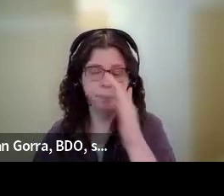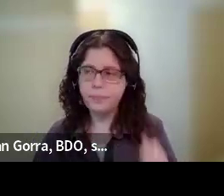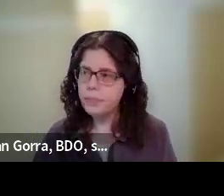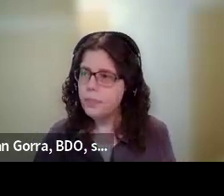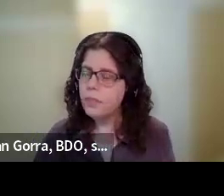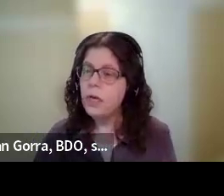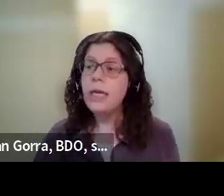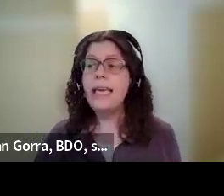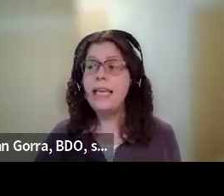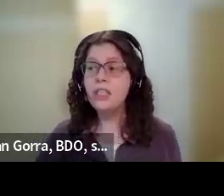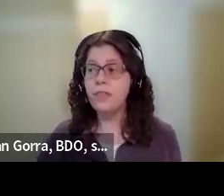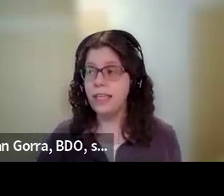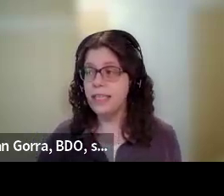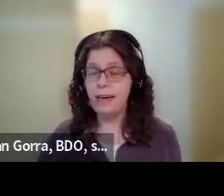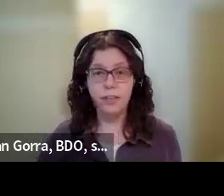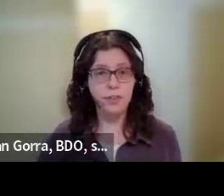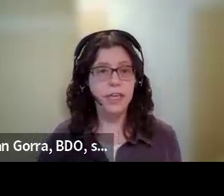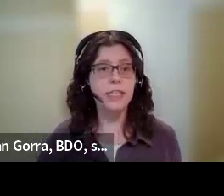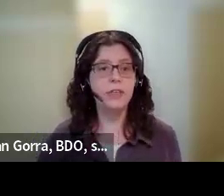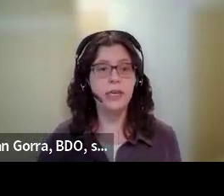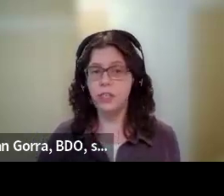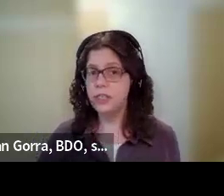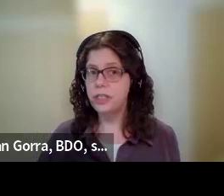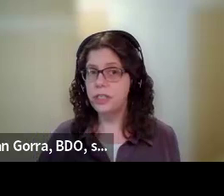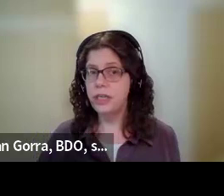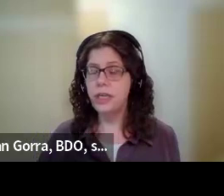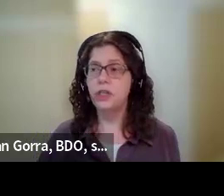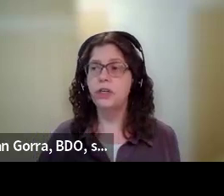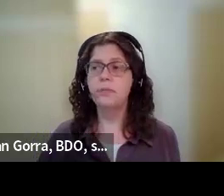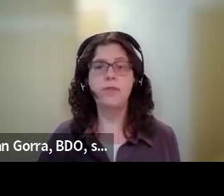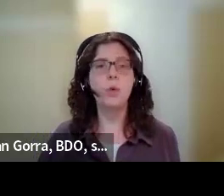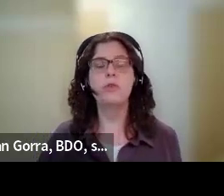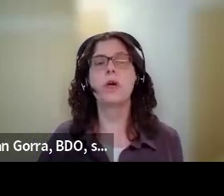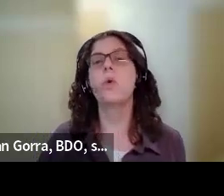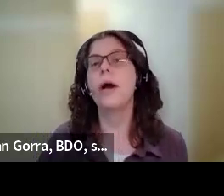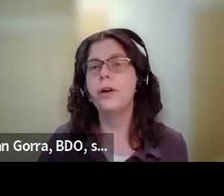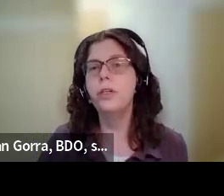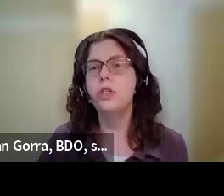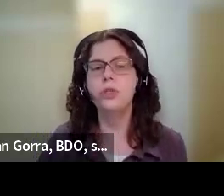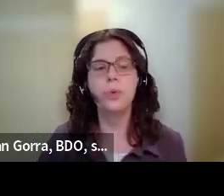charging. Each of these have different considerations in terms of what's